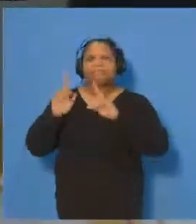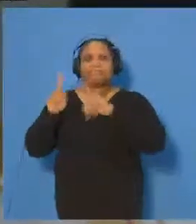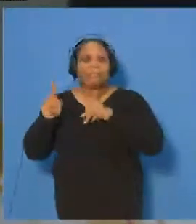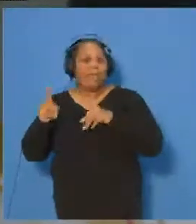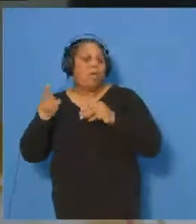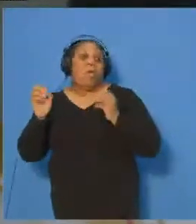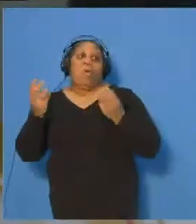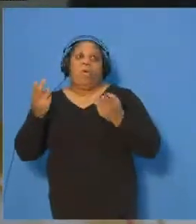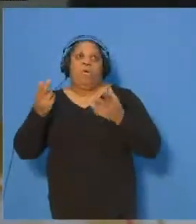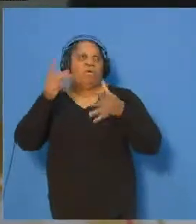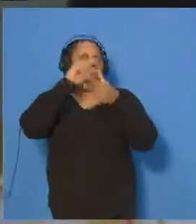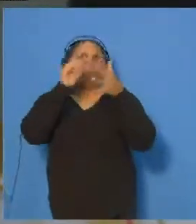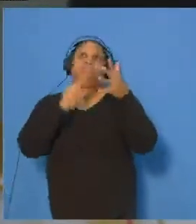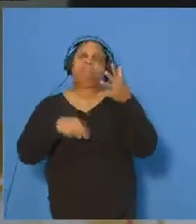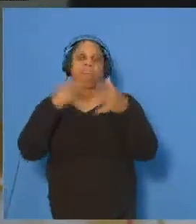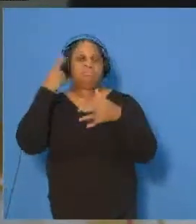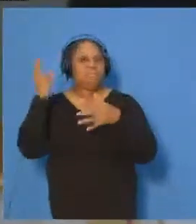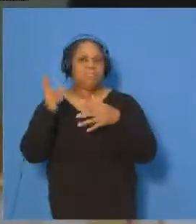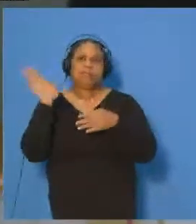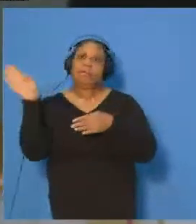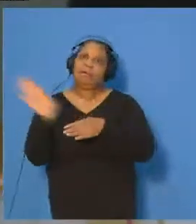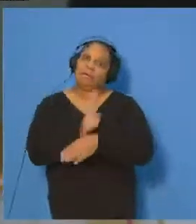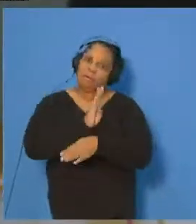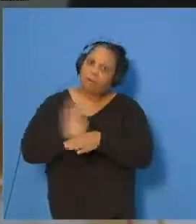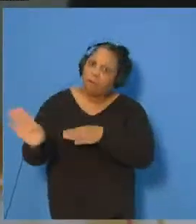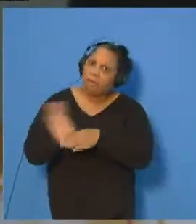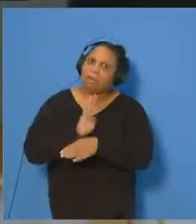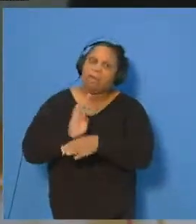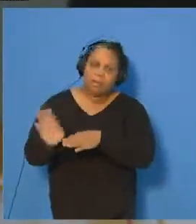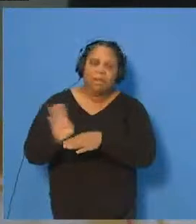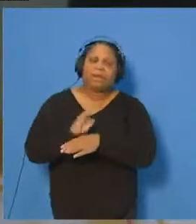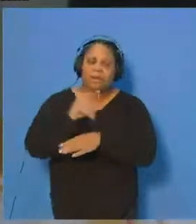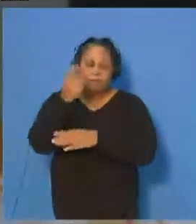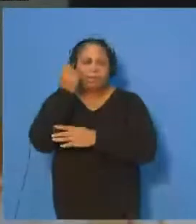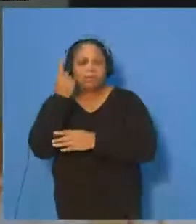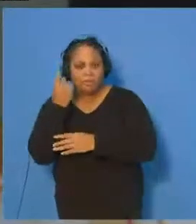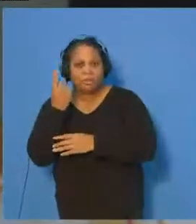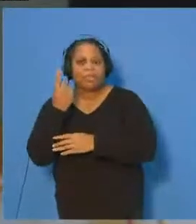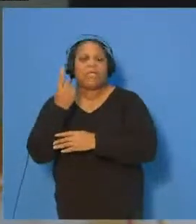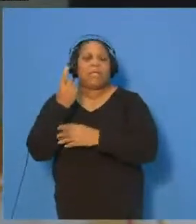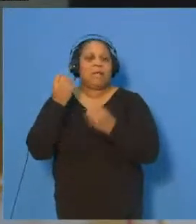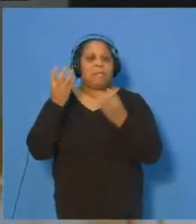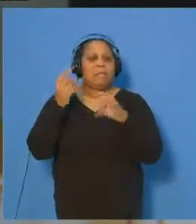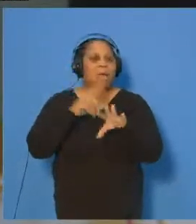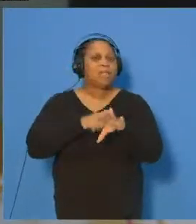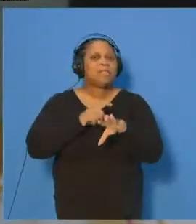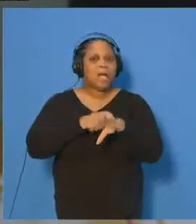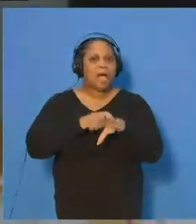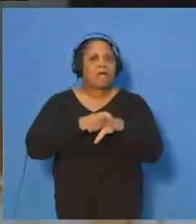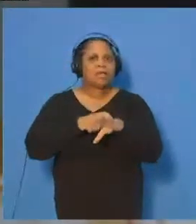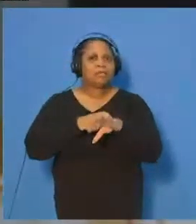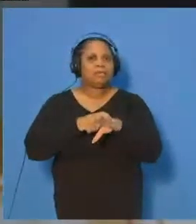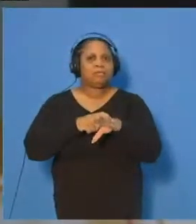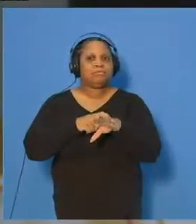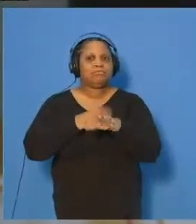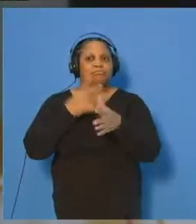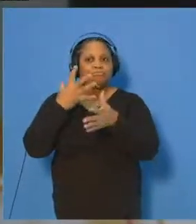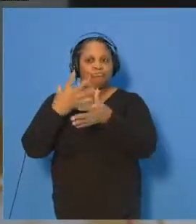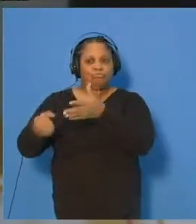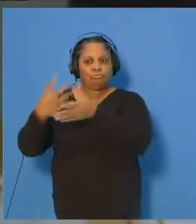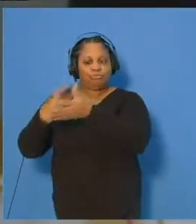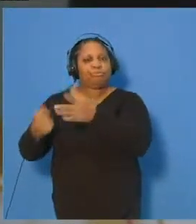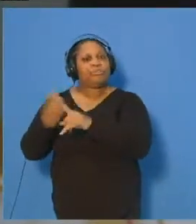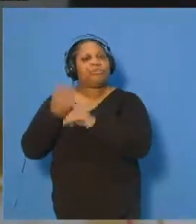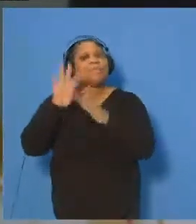host of reasons. She's extremely busy, as you can appreciate. And the amount of time that would be taken out of her schedule to